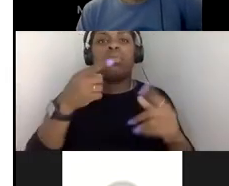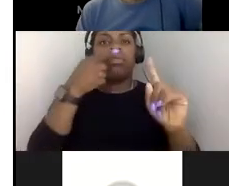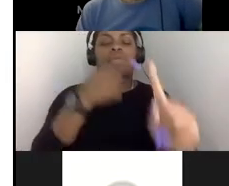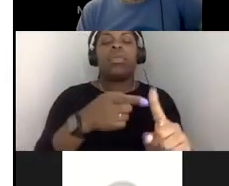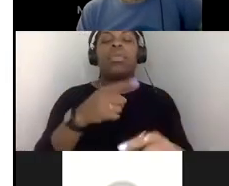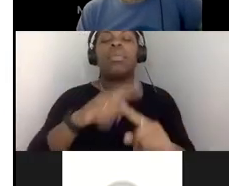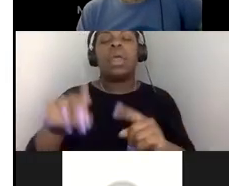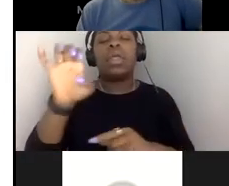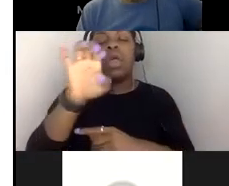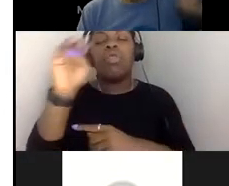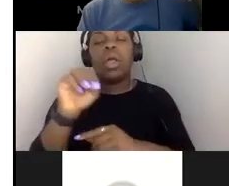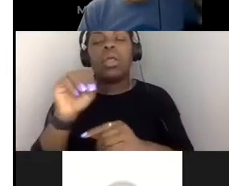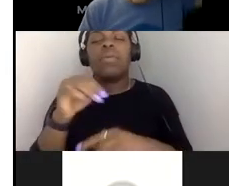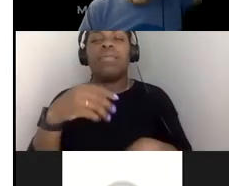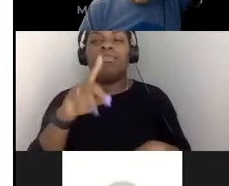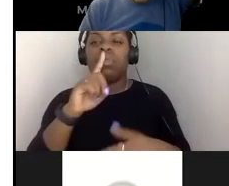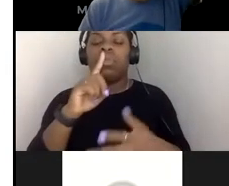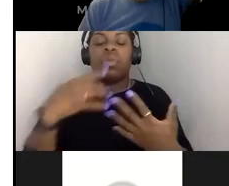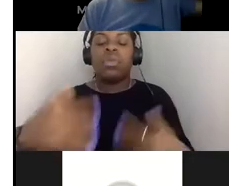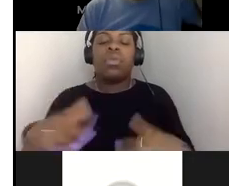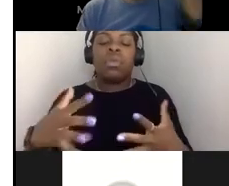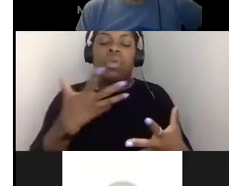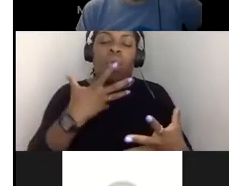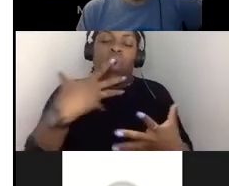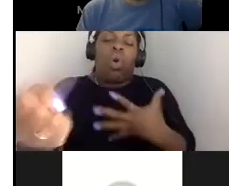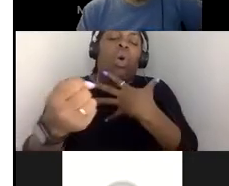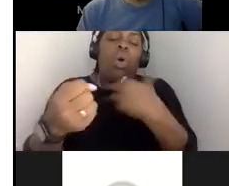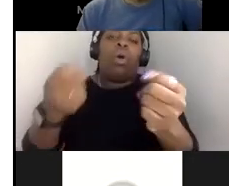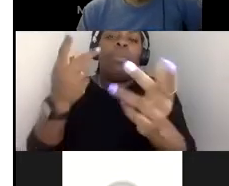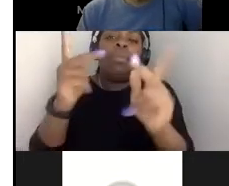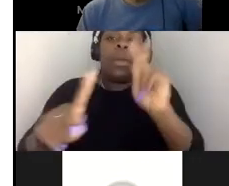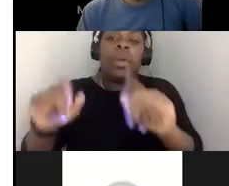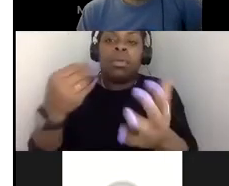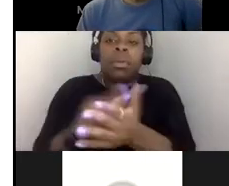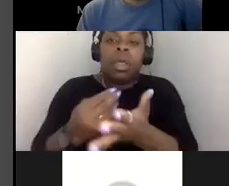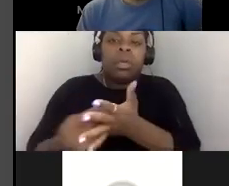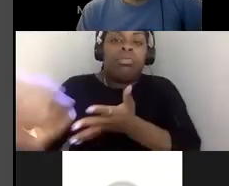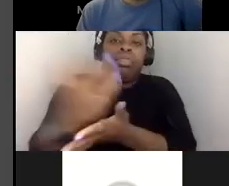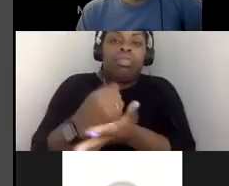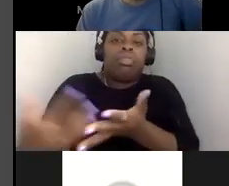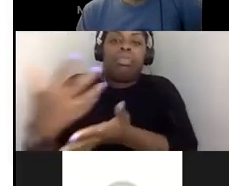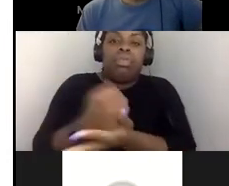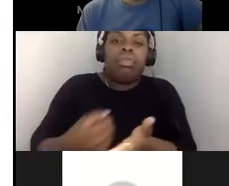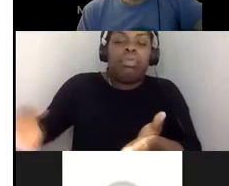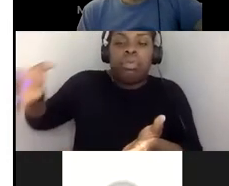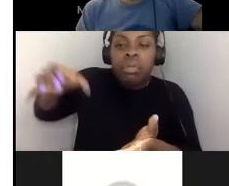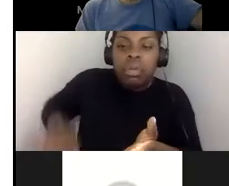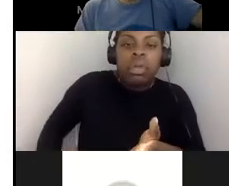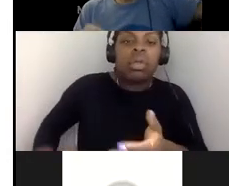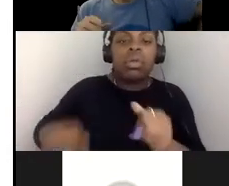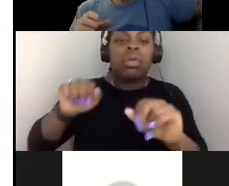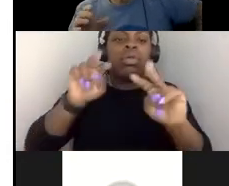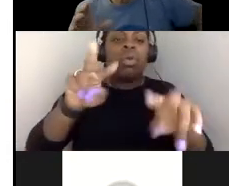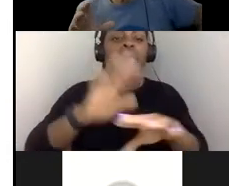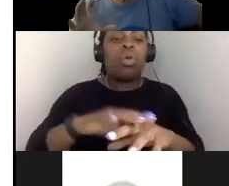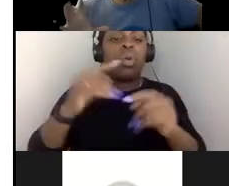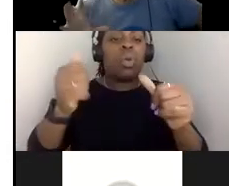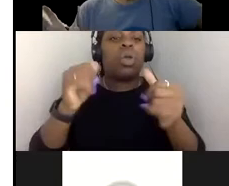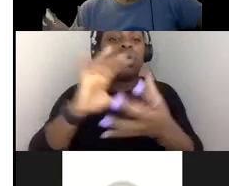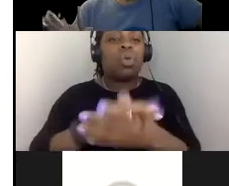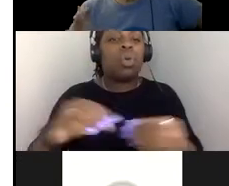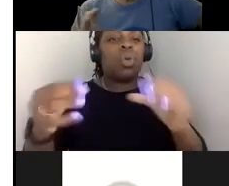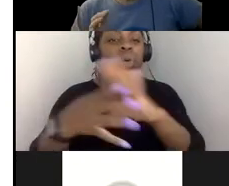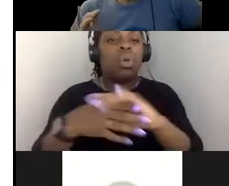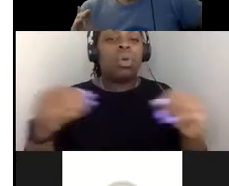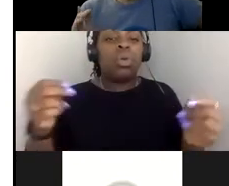company that's sucking money out of people. So if you want to just click on that story, Adrian, we can just have a quick look at that. So you